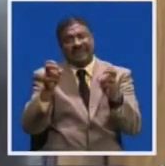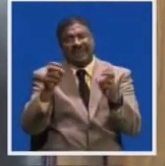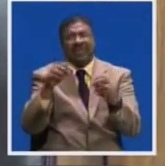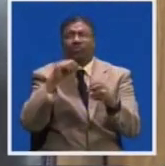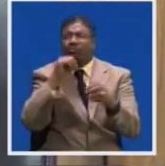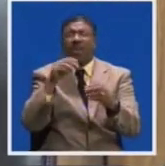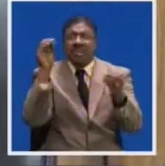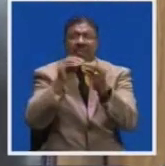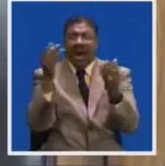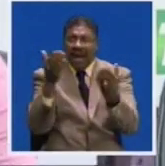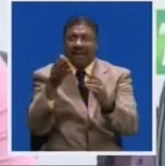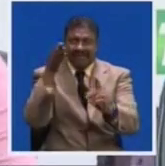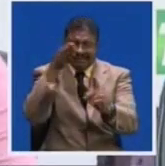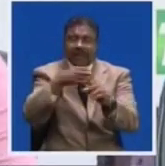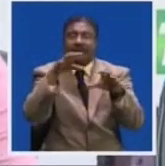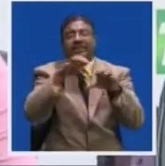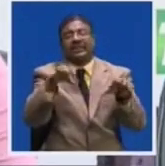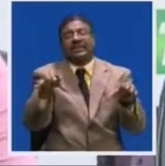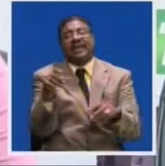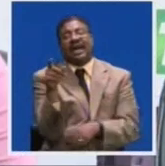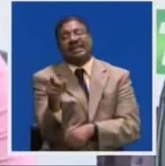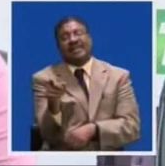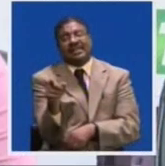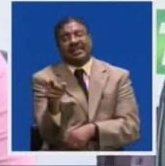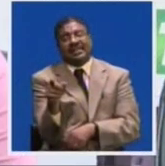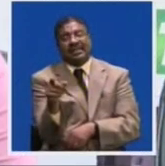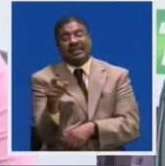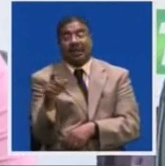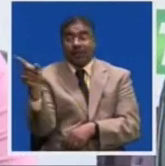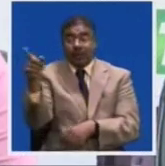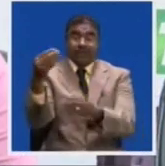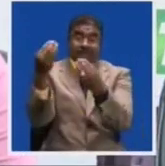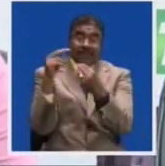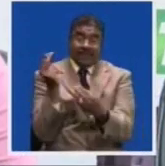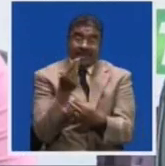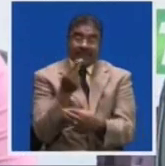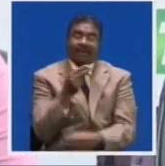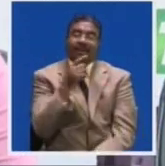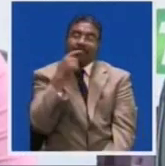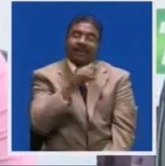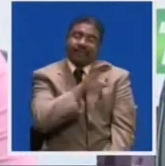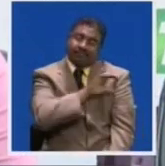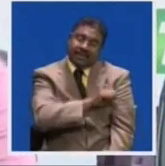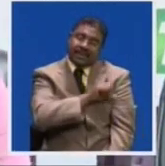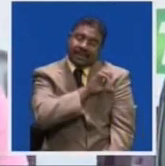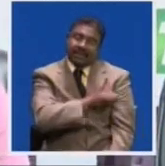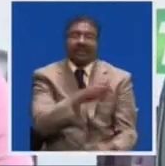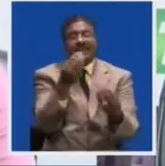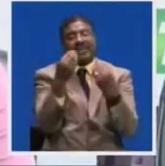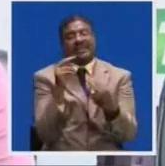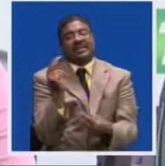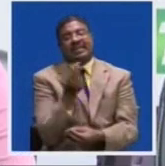that is that of children. They've taught us to be more patient, to be more considerate. I really do